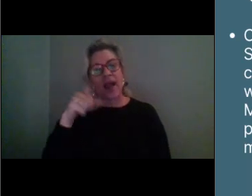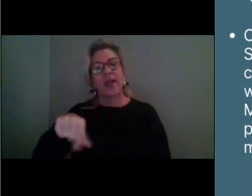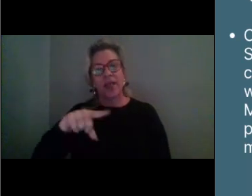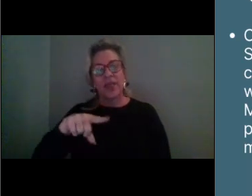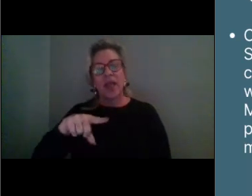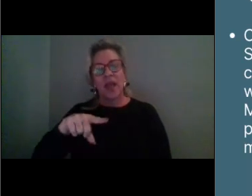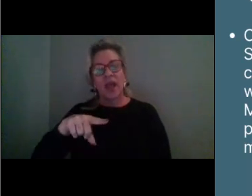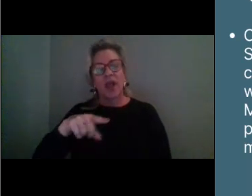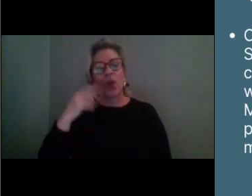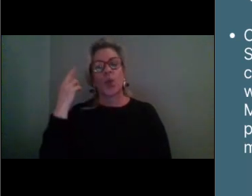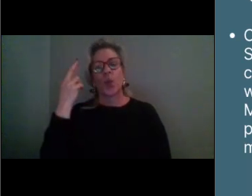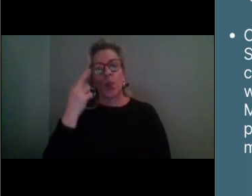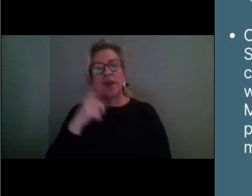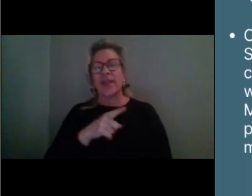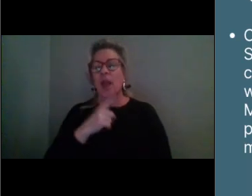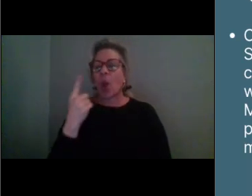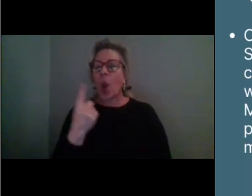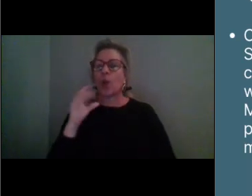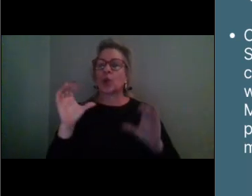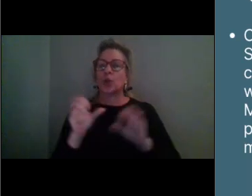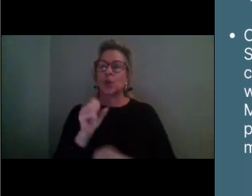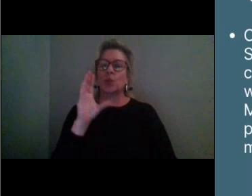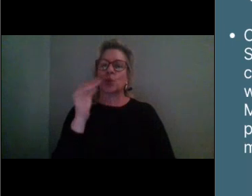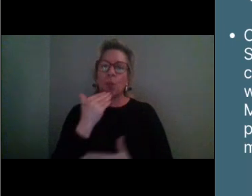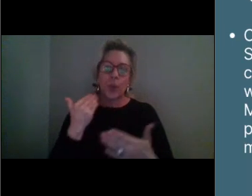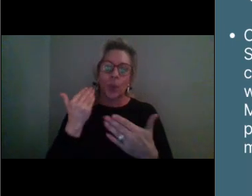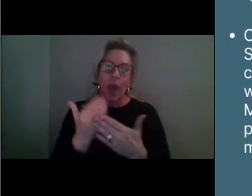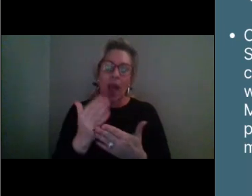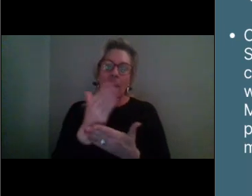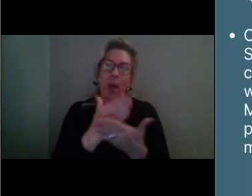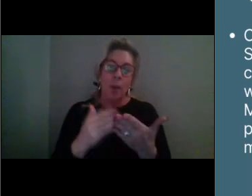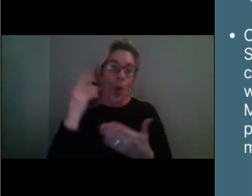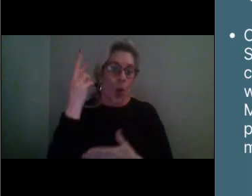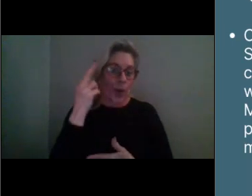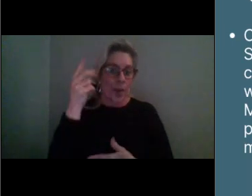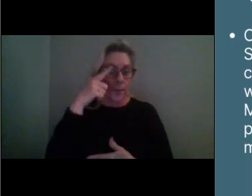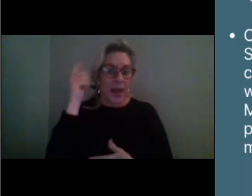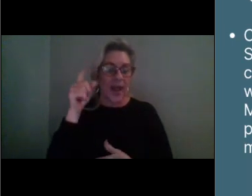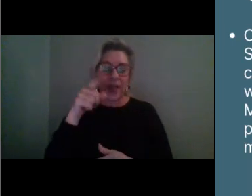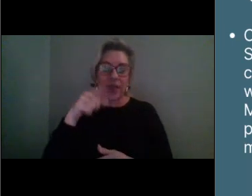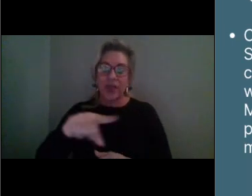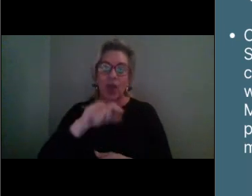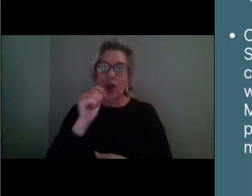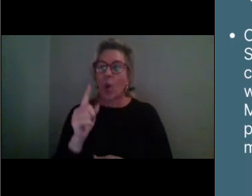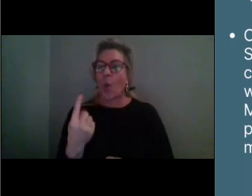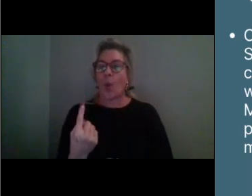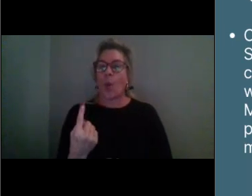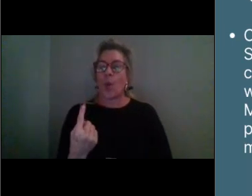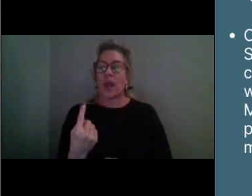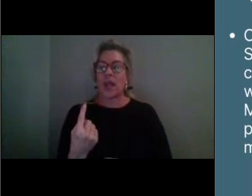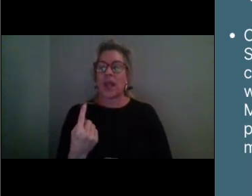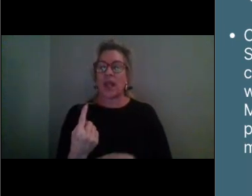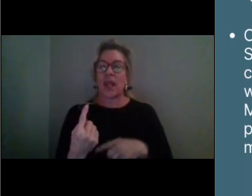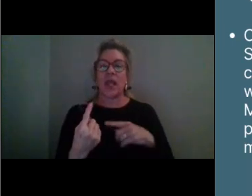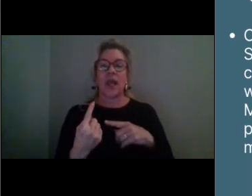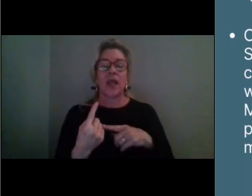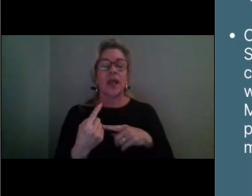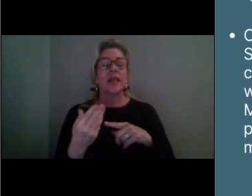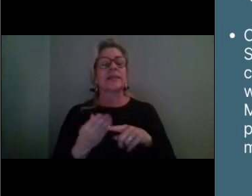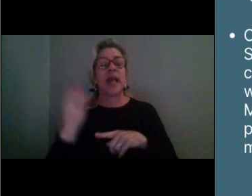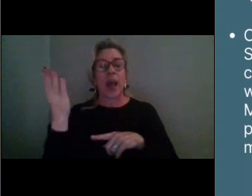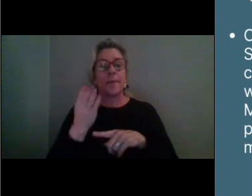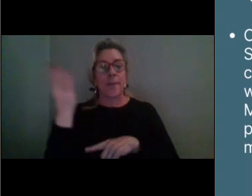there's reasons that they do so well. And it's partly because they're not only do they submit